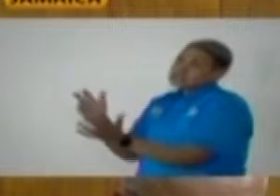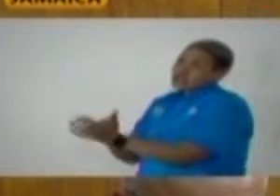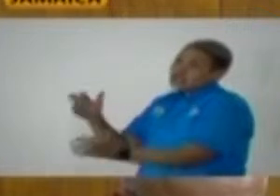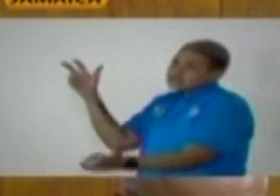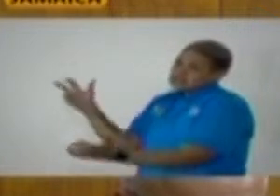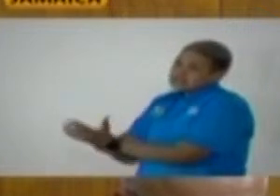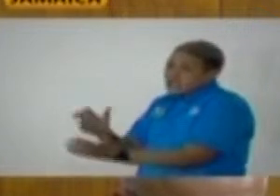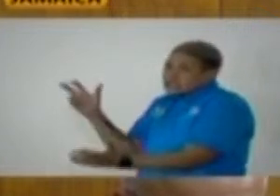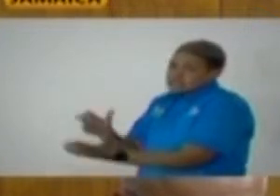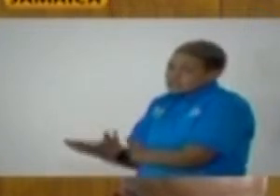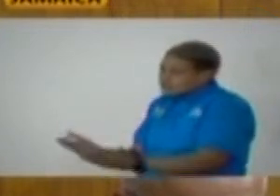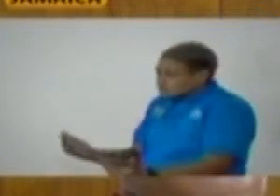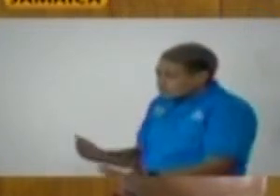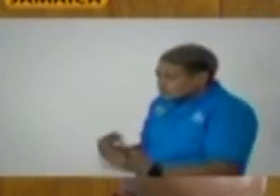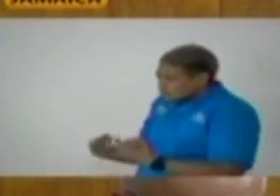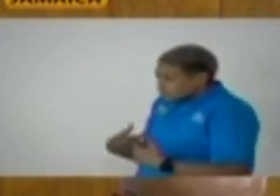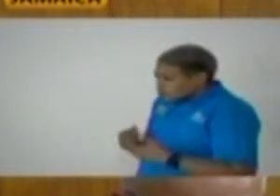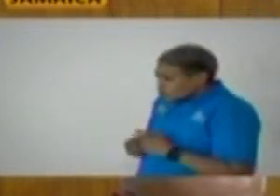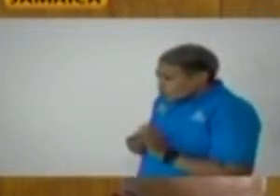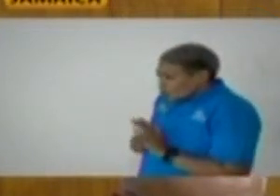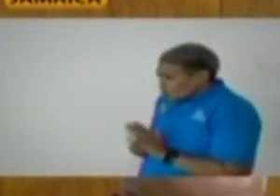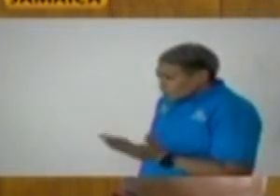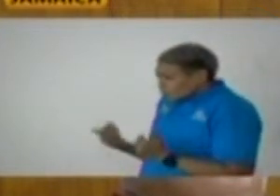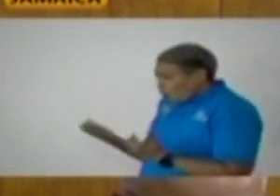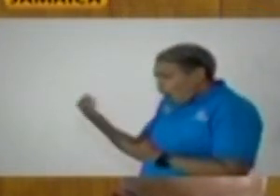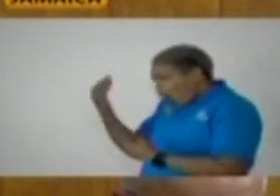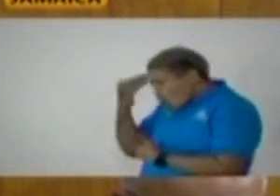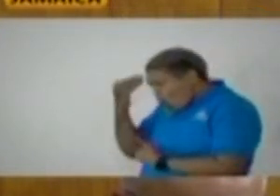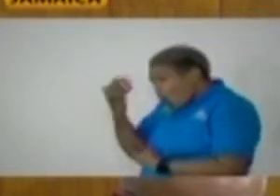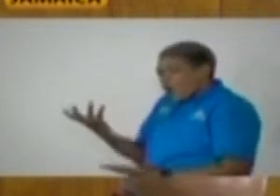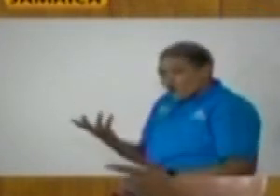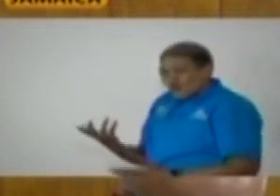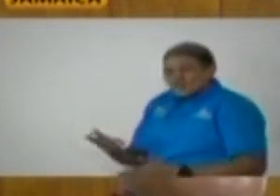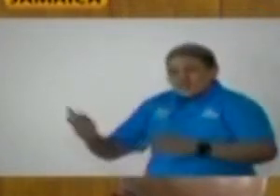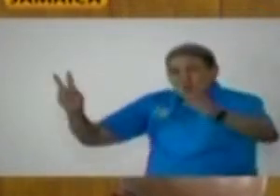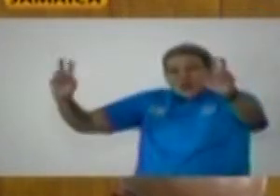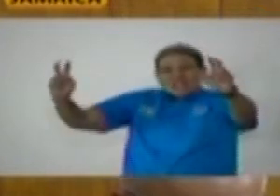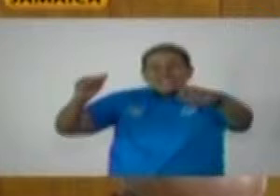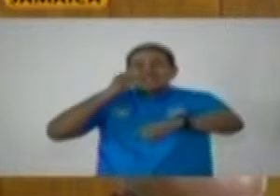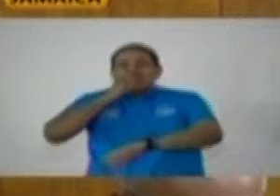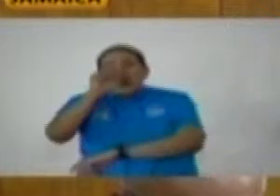the time and explain what these changes mean to me. So the issues are not